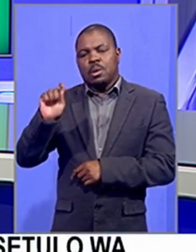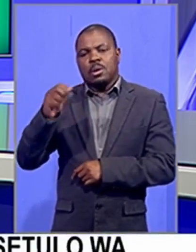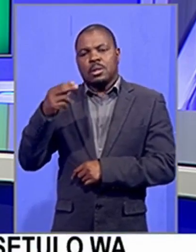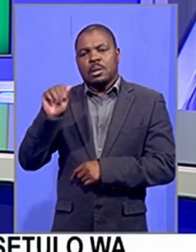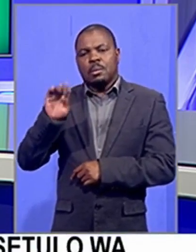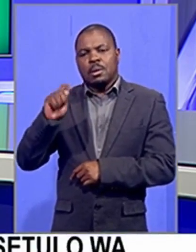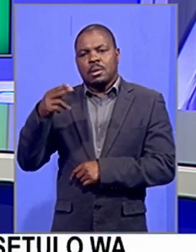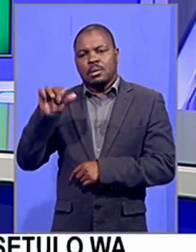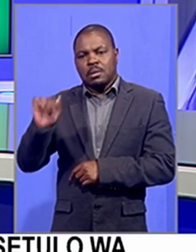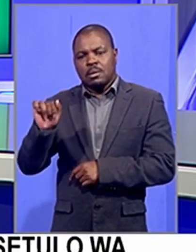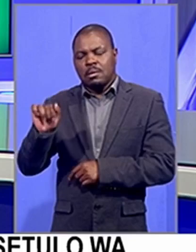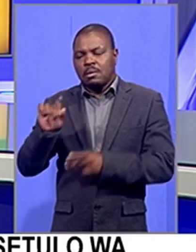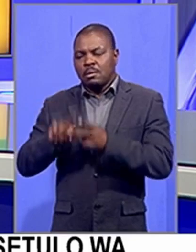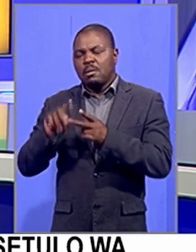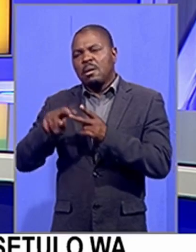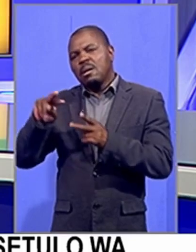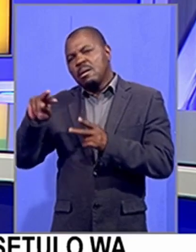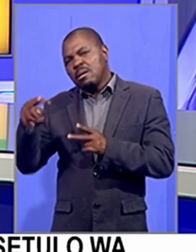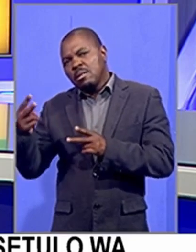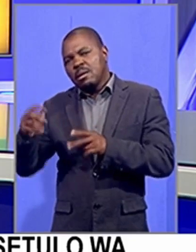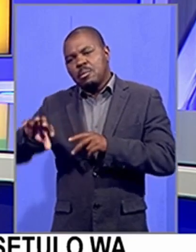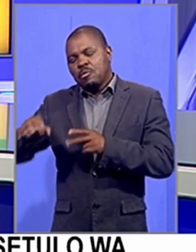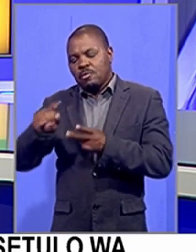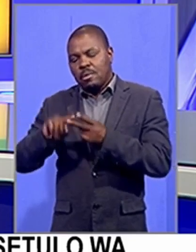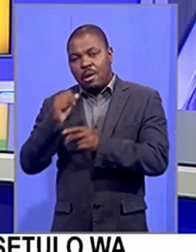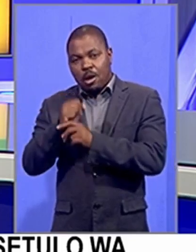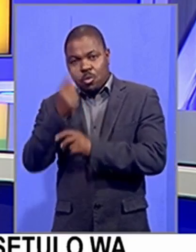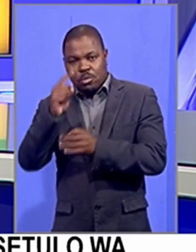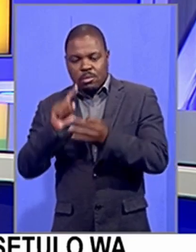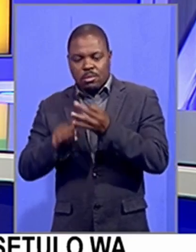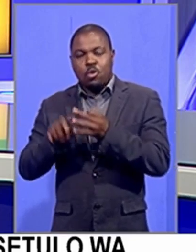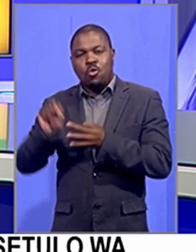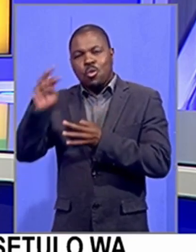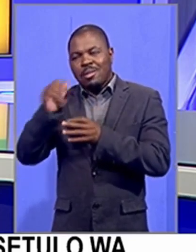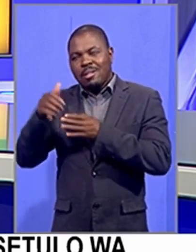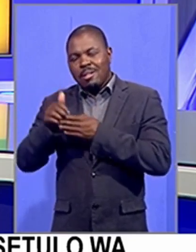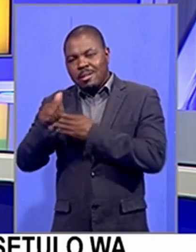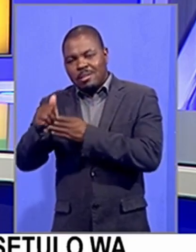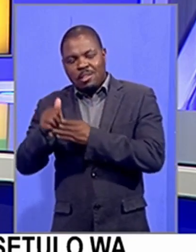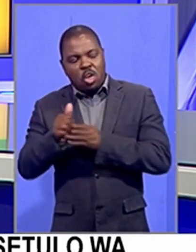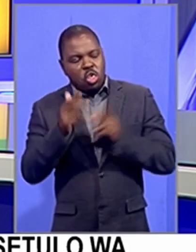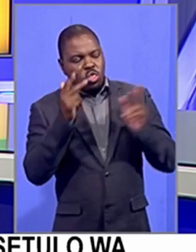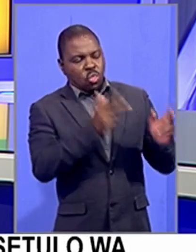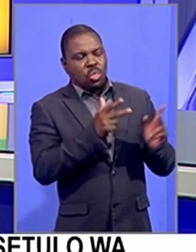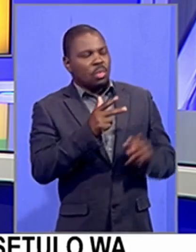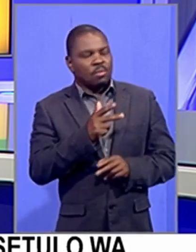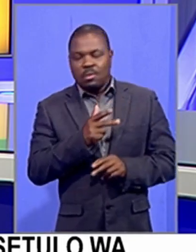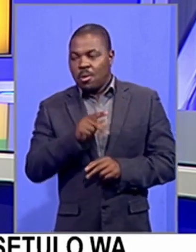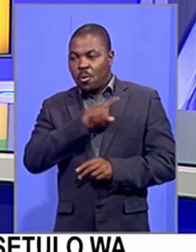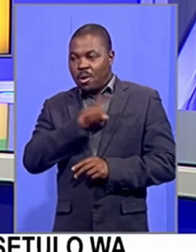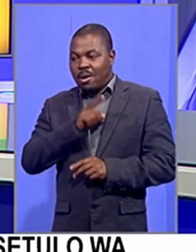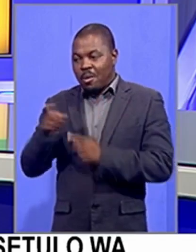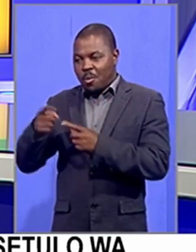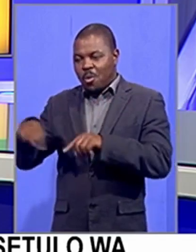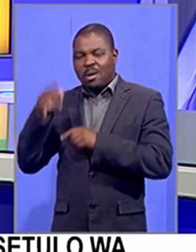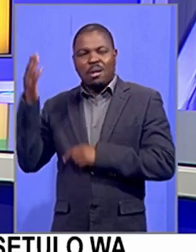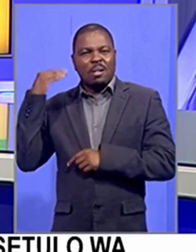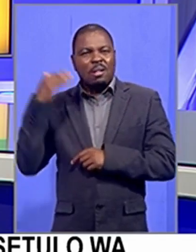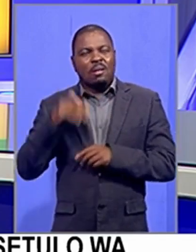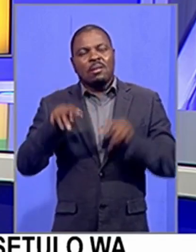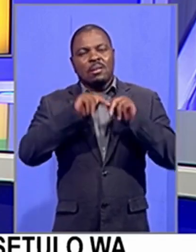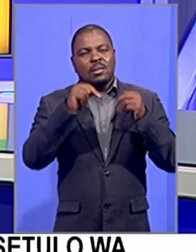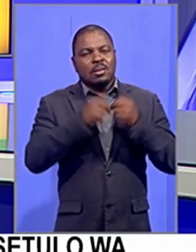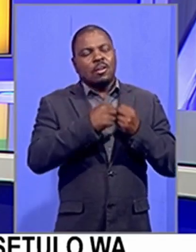mo hlanogetše le baetapele ba profense ya Gauteng le North West bao ba fetotšego mogopolo wa go mo thekga khonferenseng